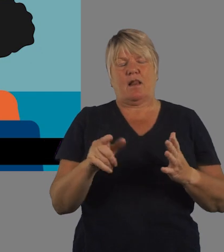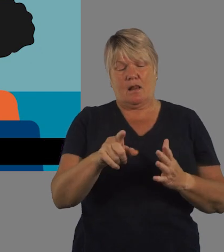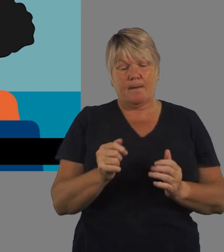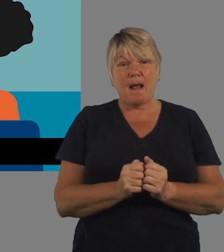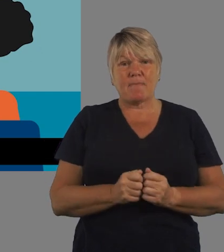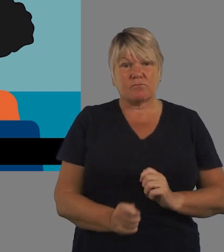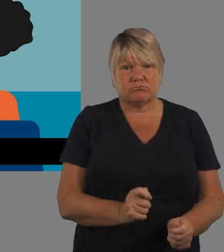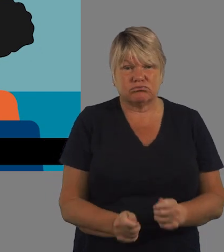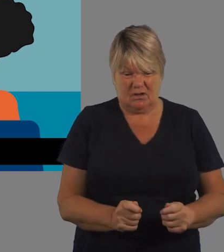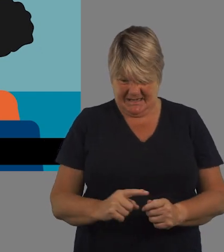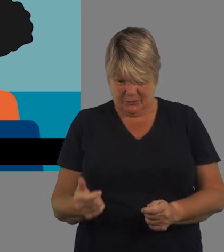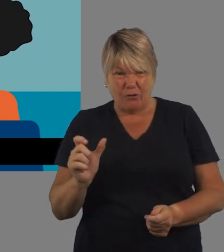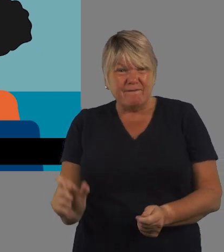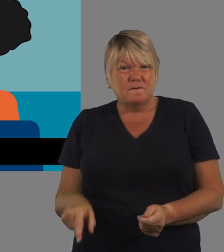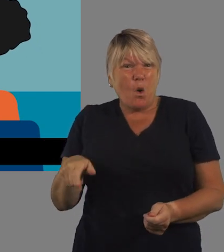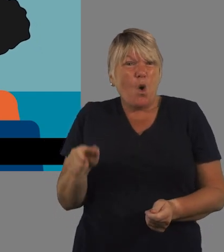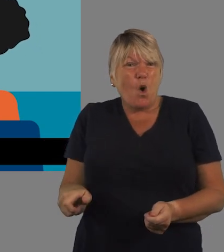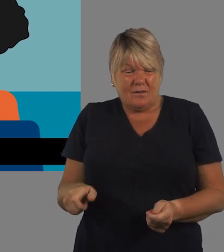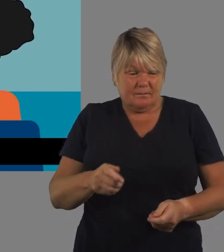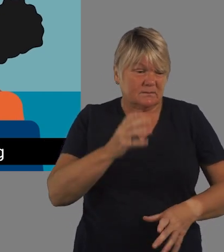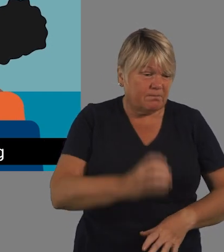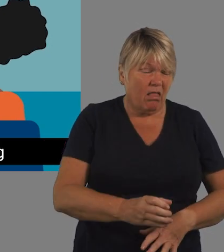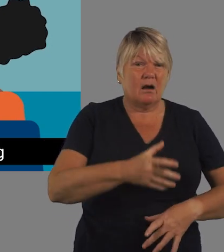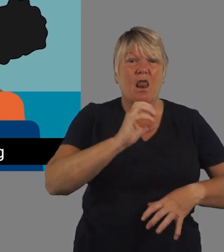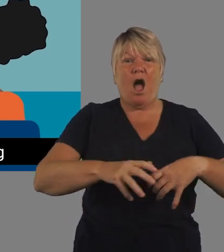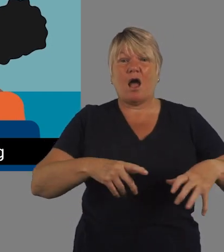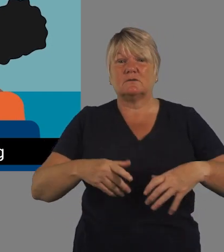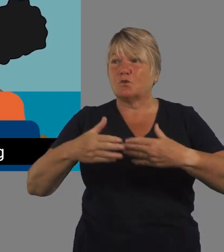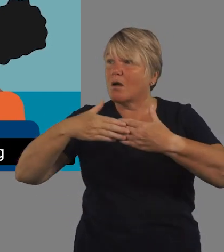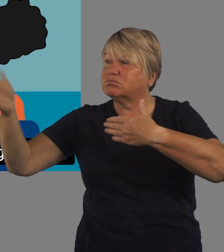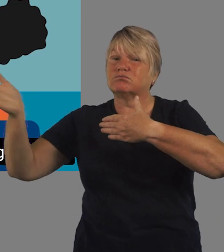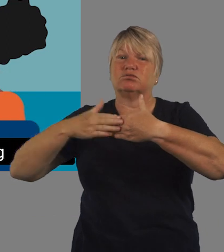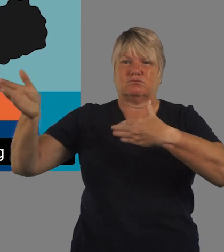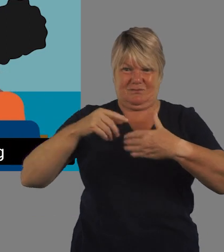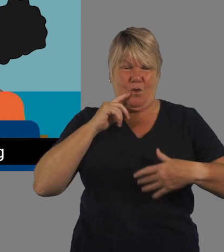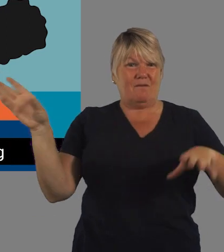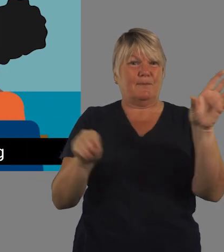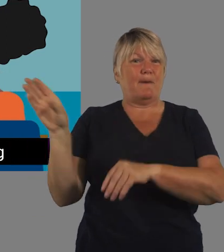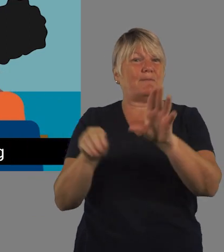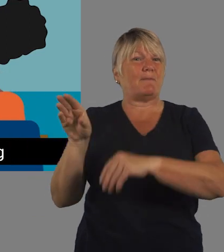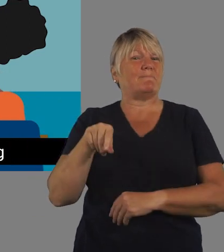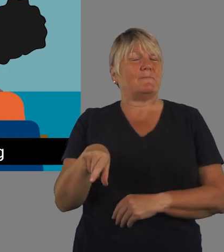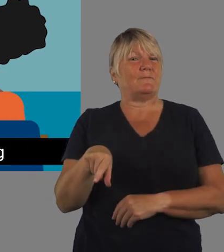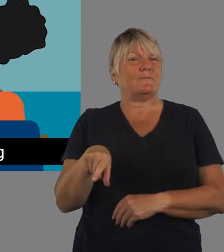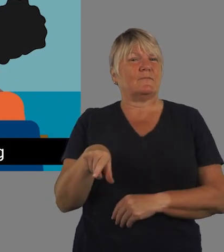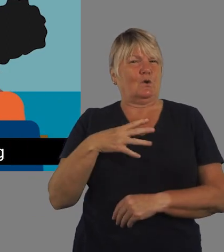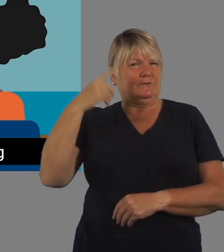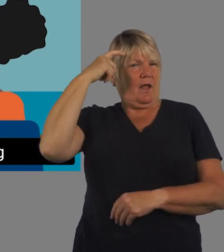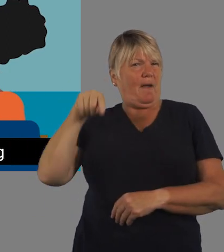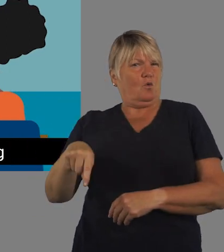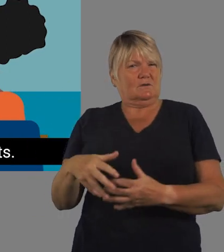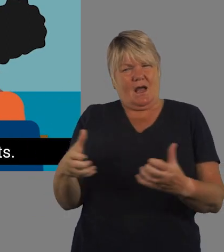For example, rustling papers next to the mic on the table, banging glasses on the table,